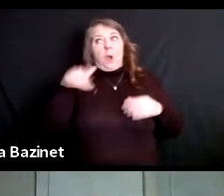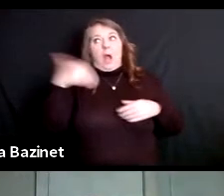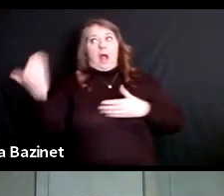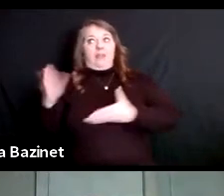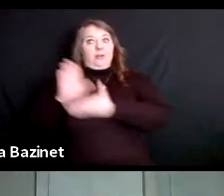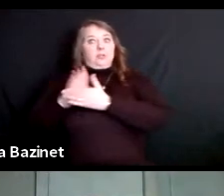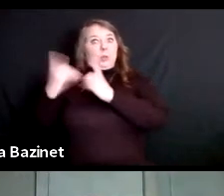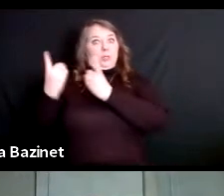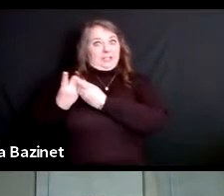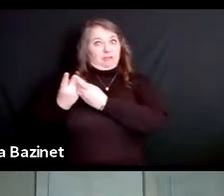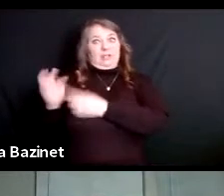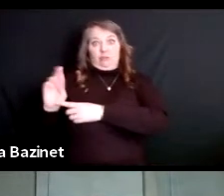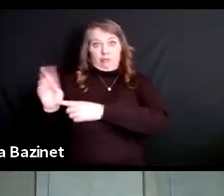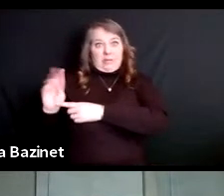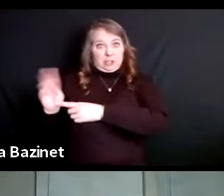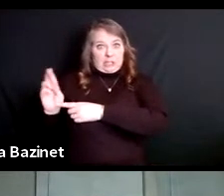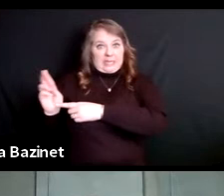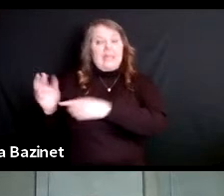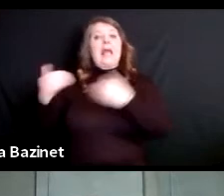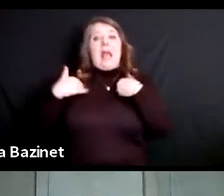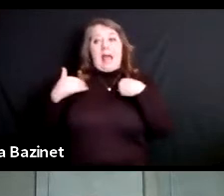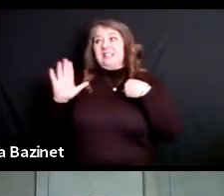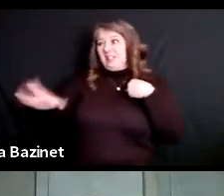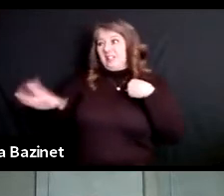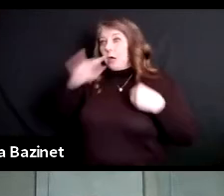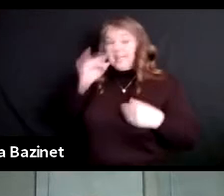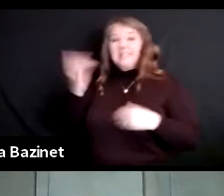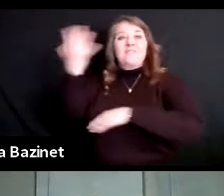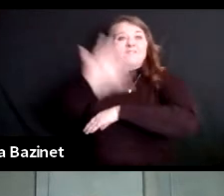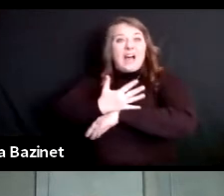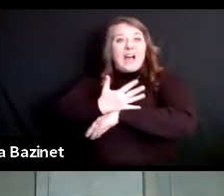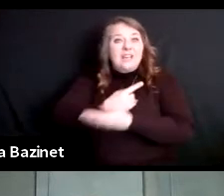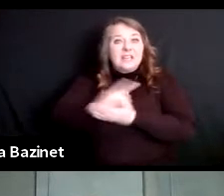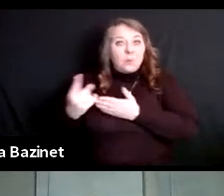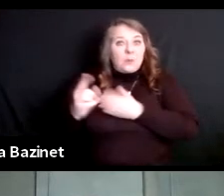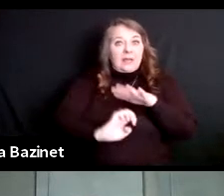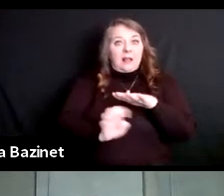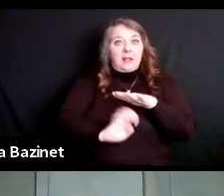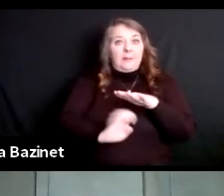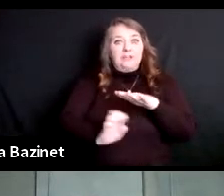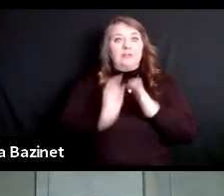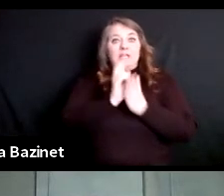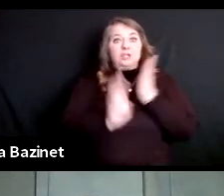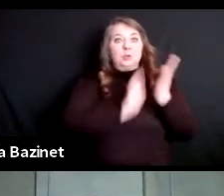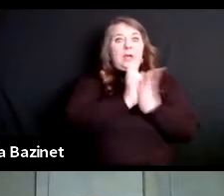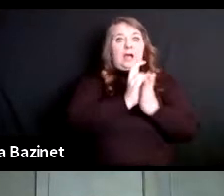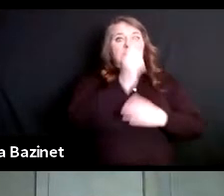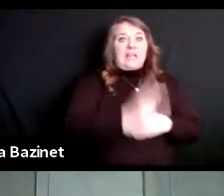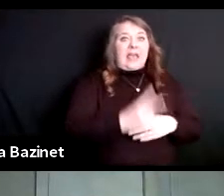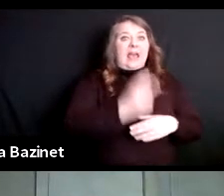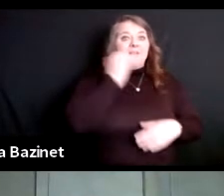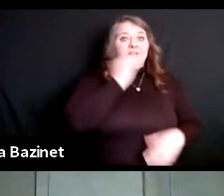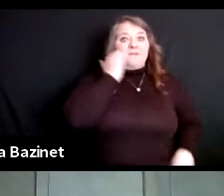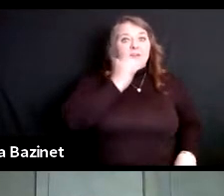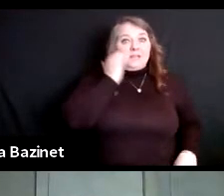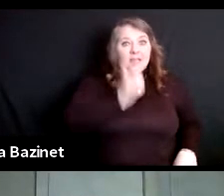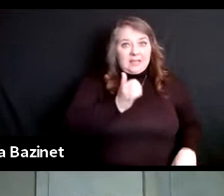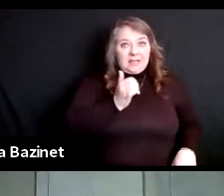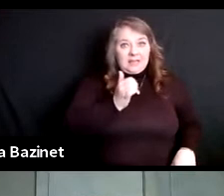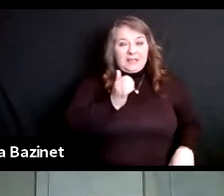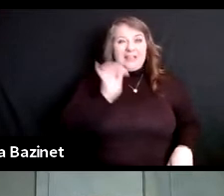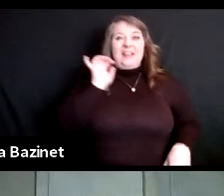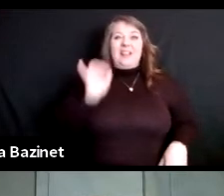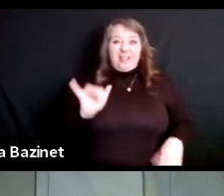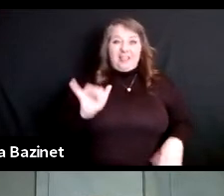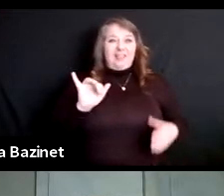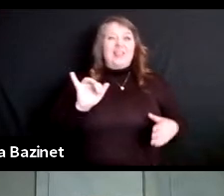district, Richland, has their kids 5 days a week for elementary for 2.5 hours a day. And that